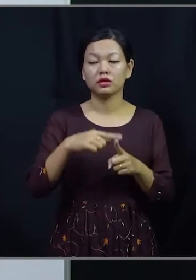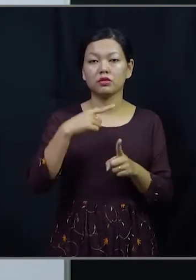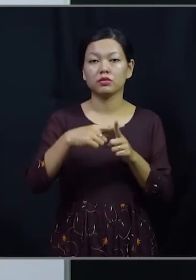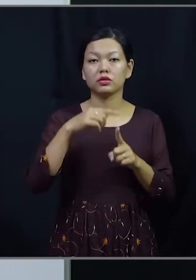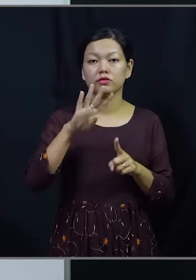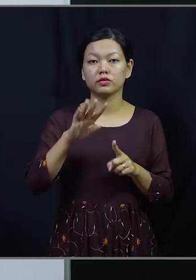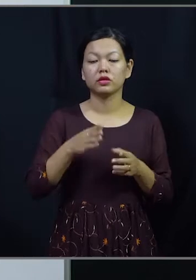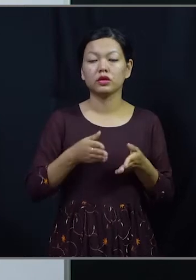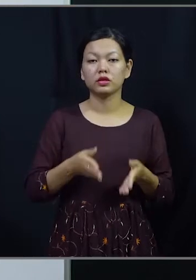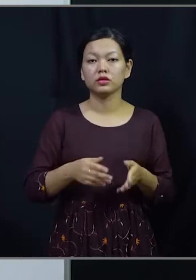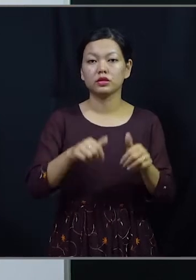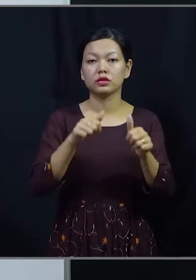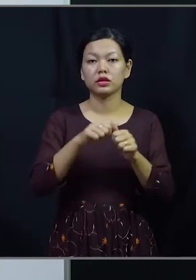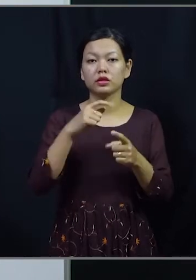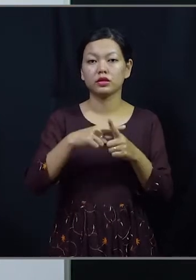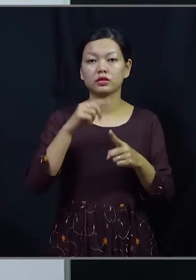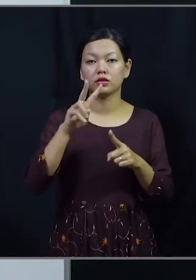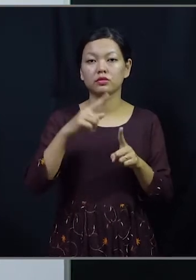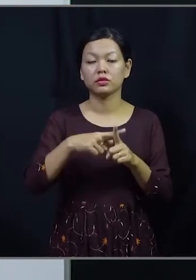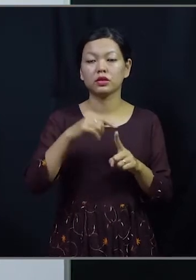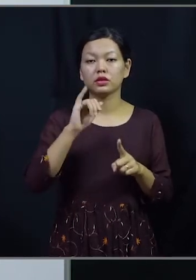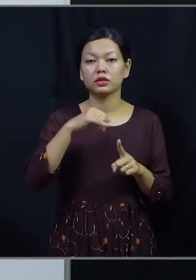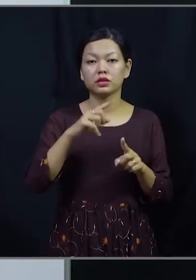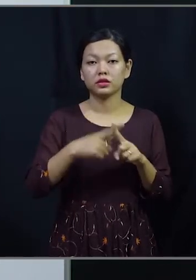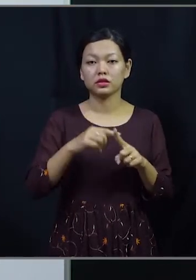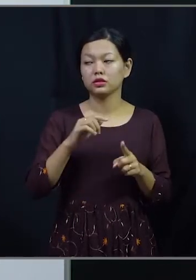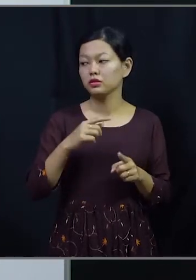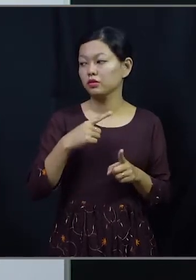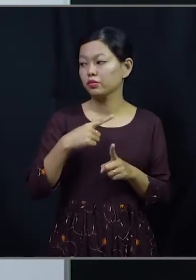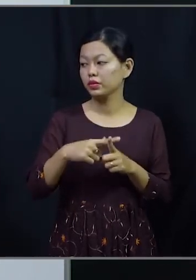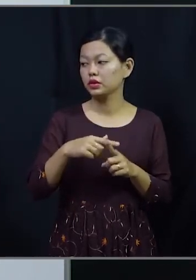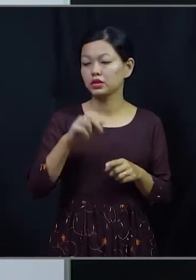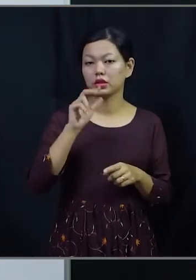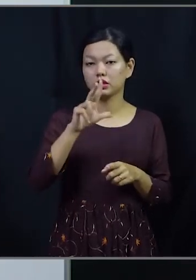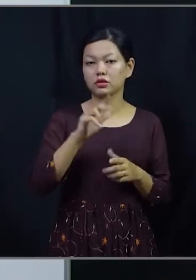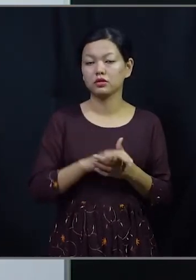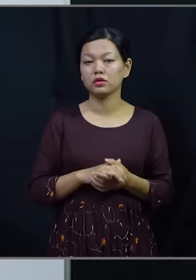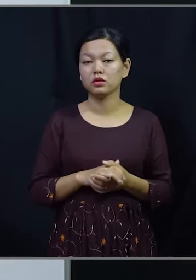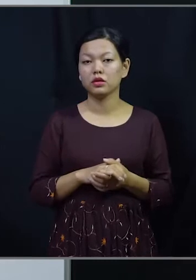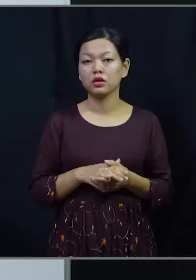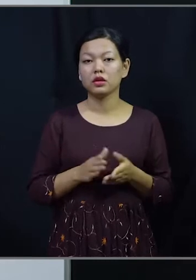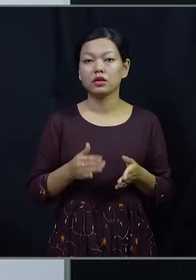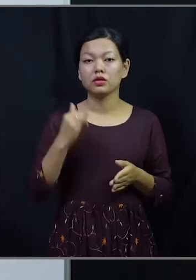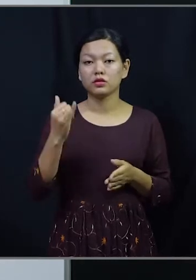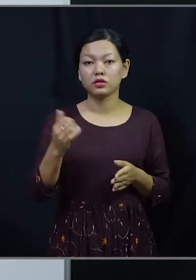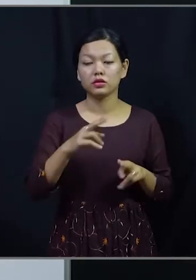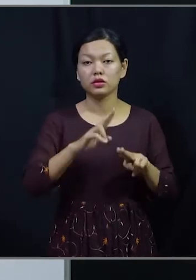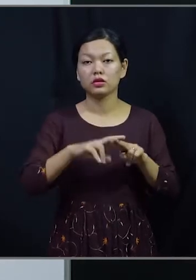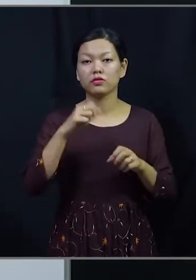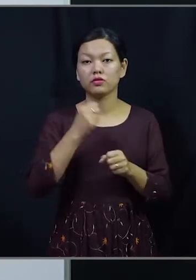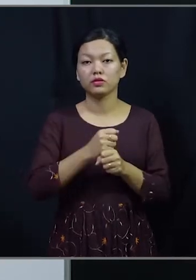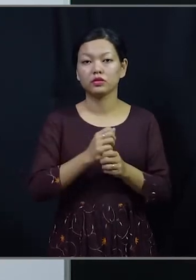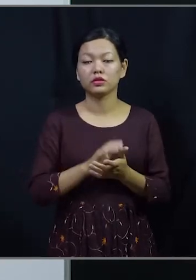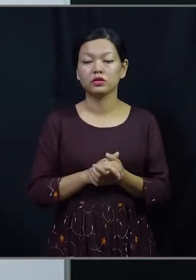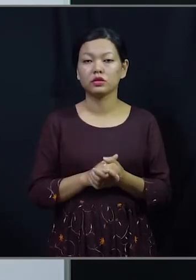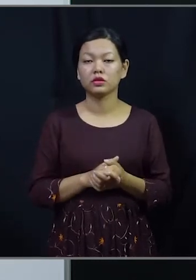that is 9x squared plus 6x plus 8, right? Then how to find f of g? F of